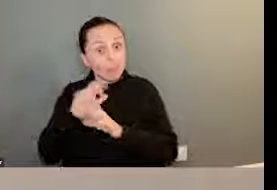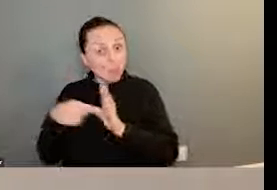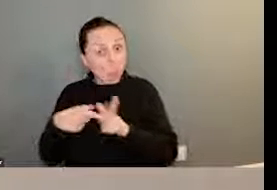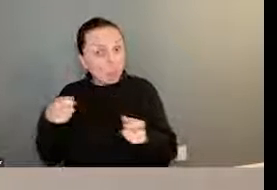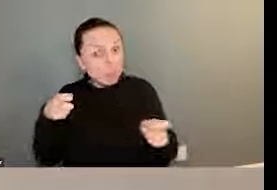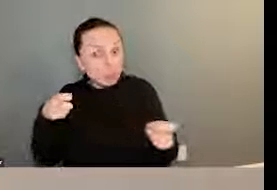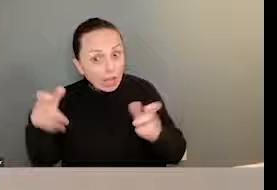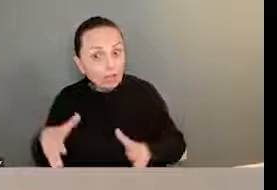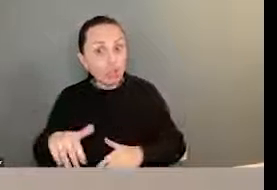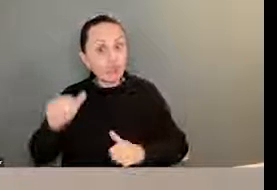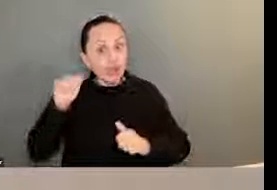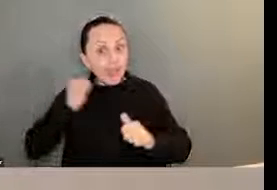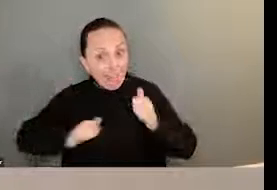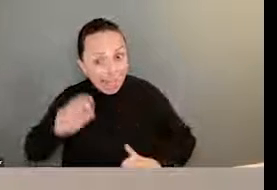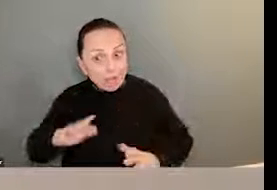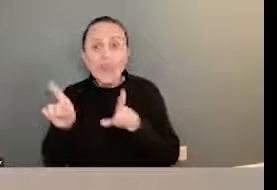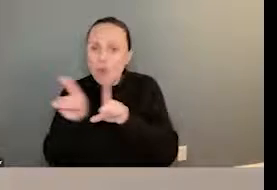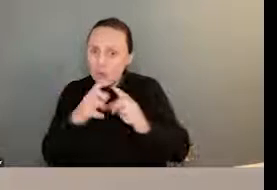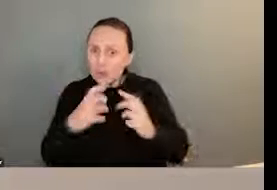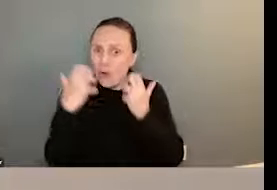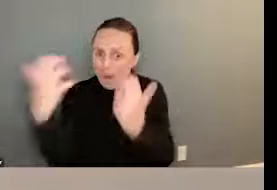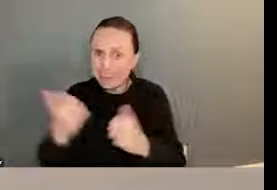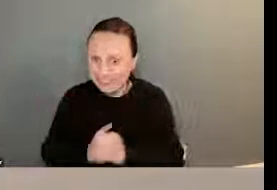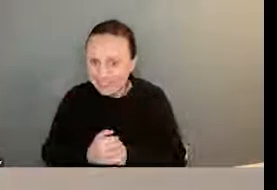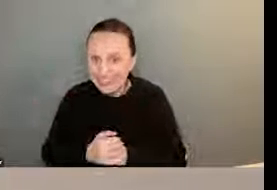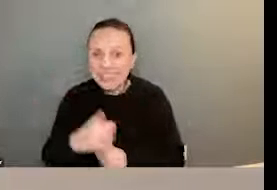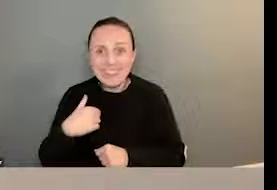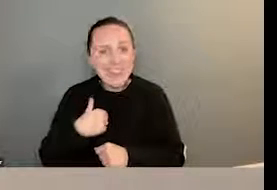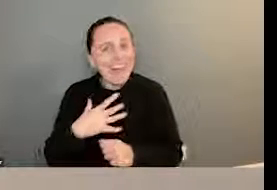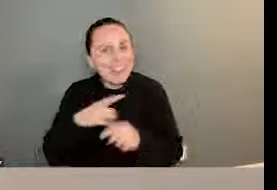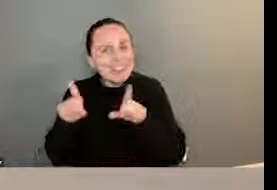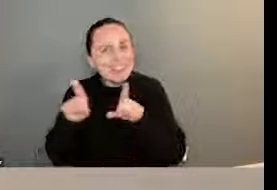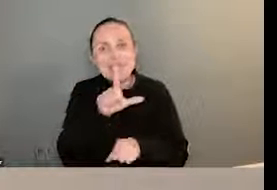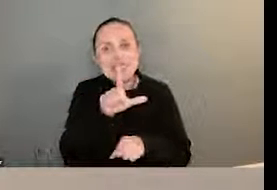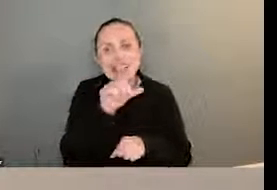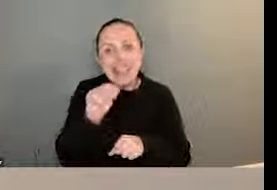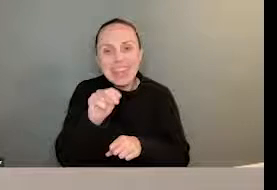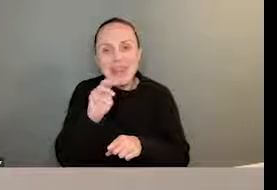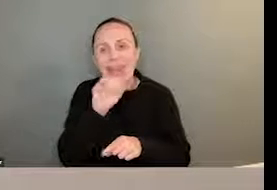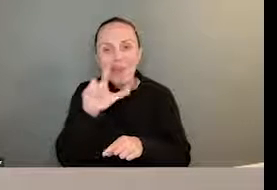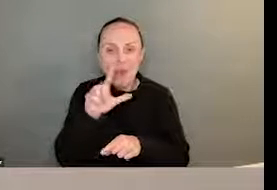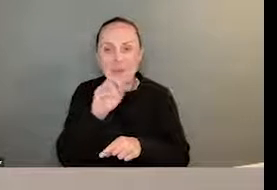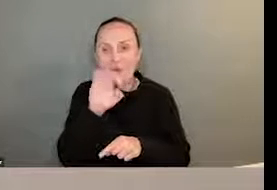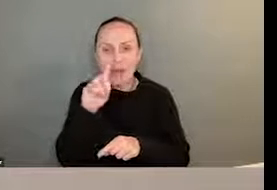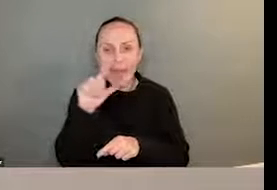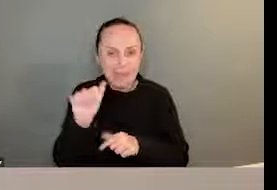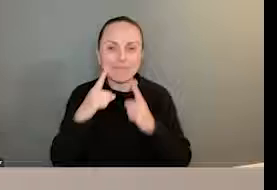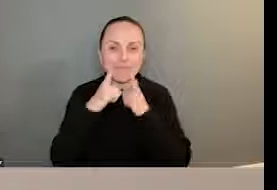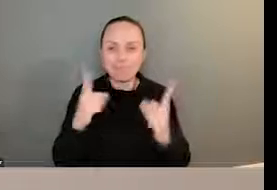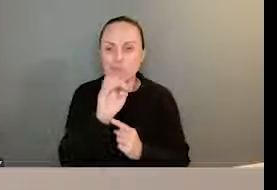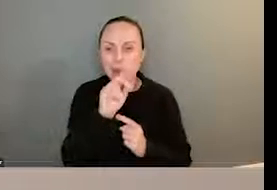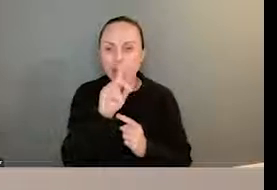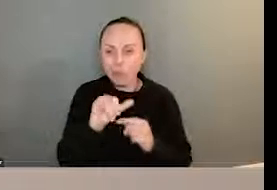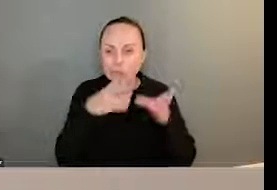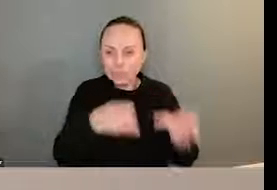the audience of this adapted screenplay. I like to joke that we are the Lin-Manuel Miranda of this joint, right? Not only